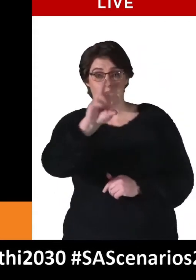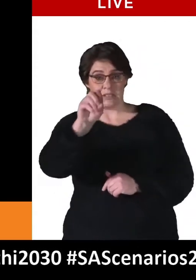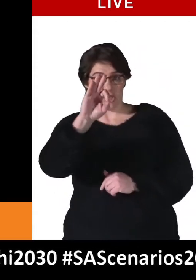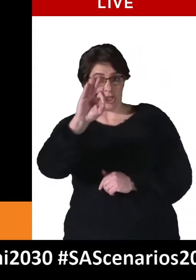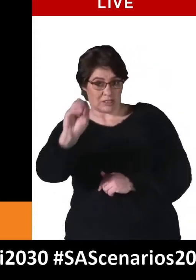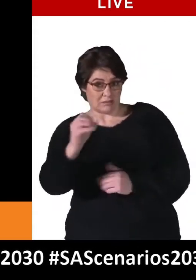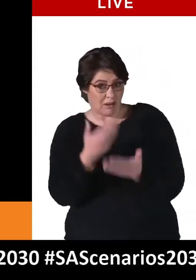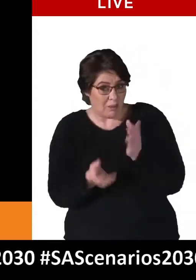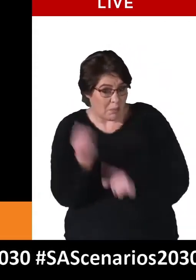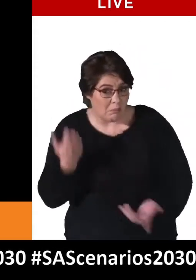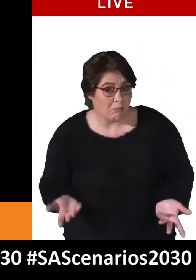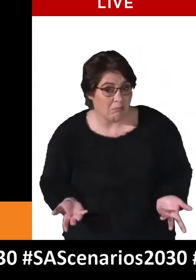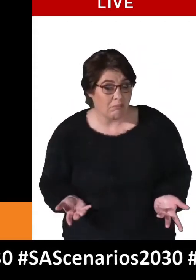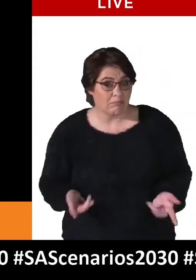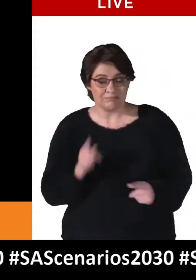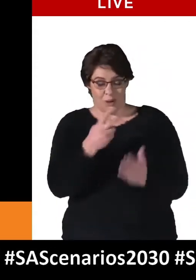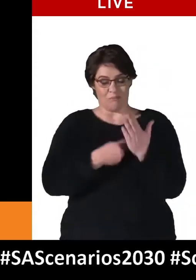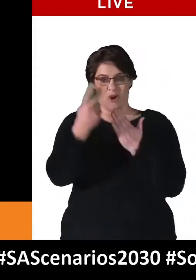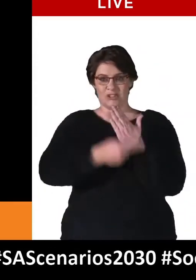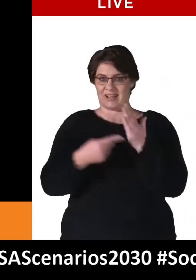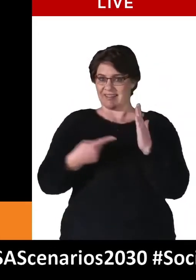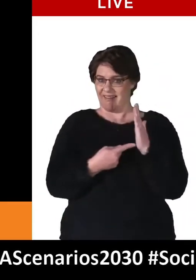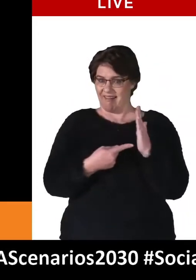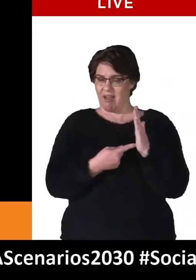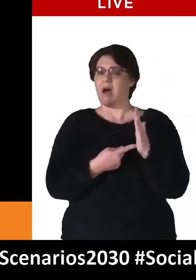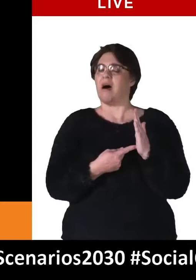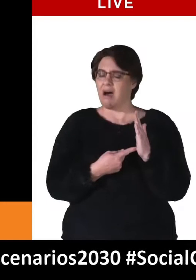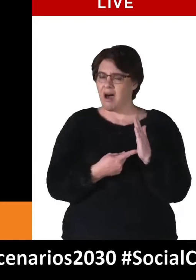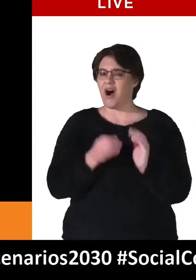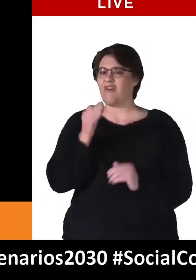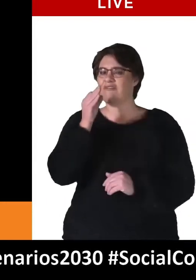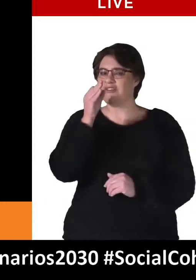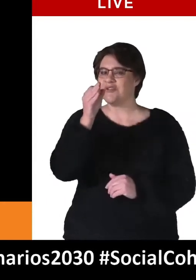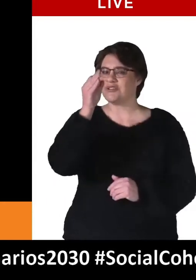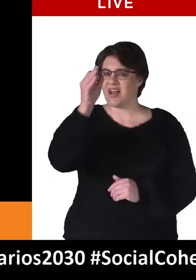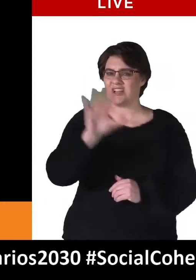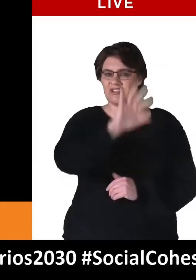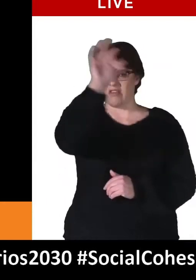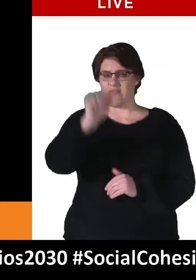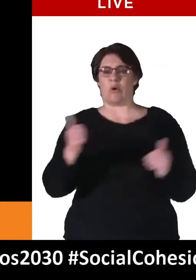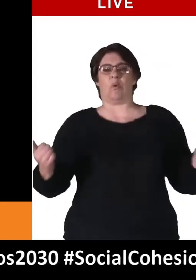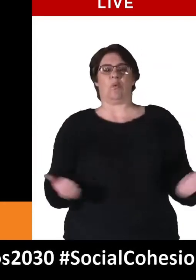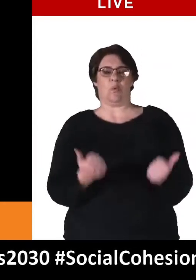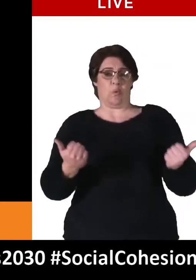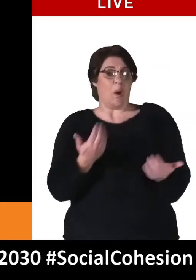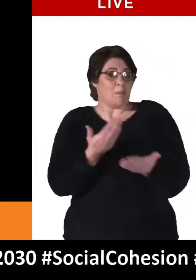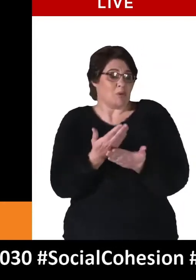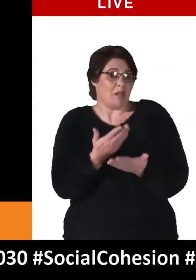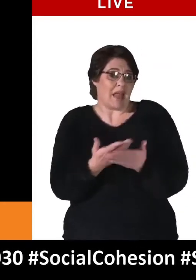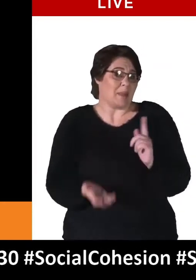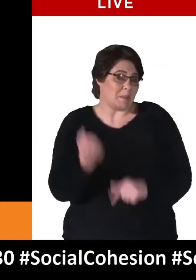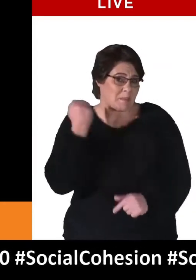2030? This project is about the possible futures for South Africa.